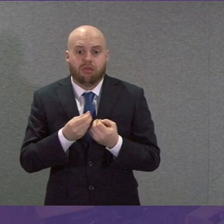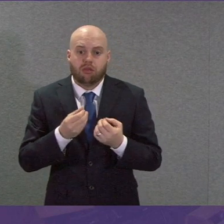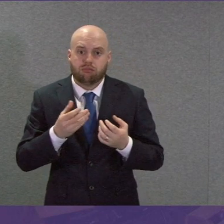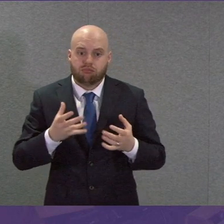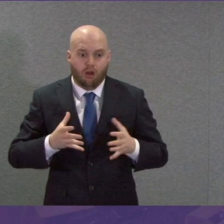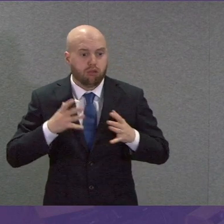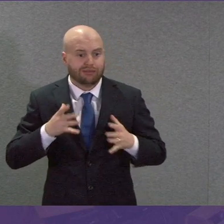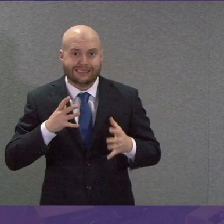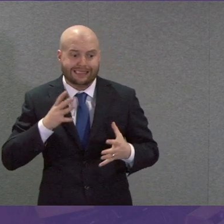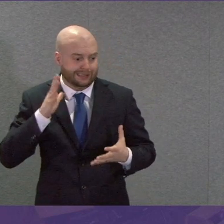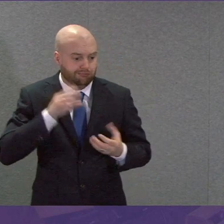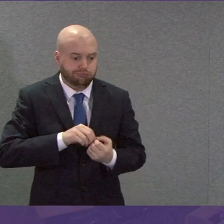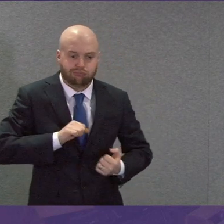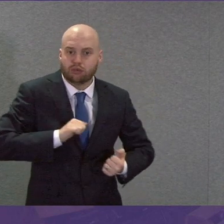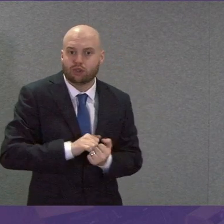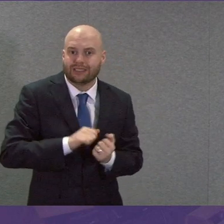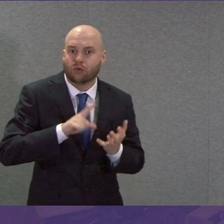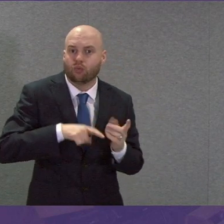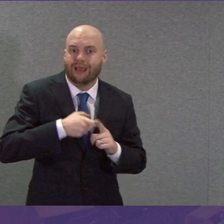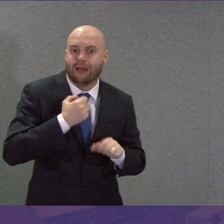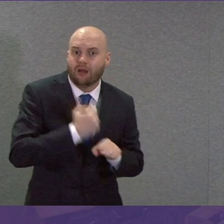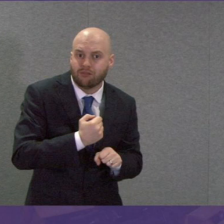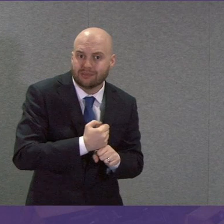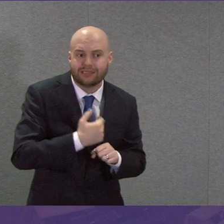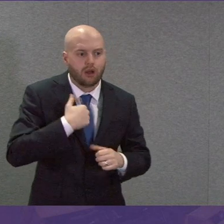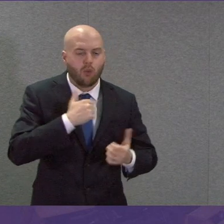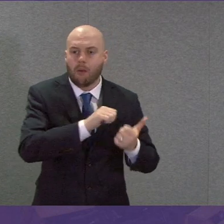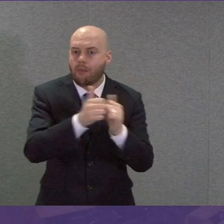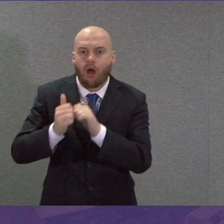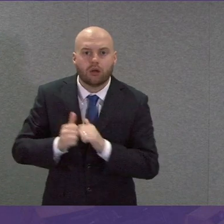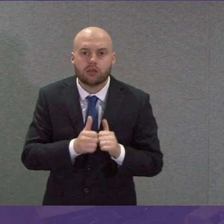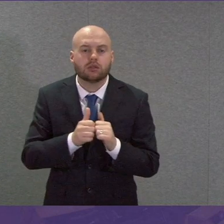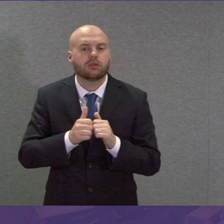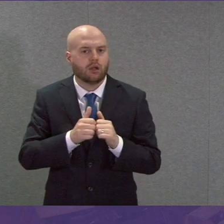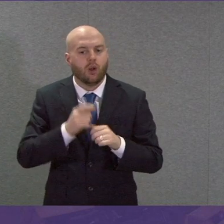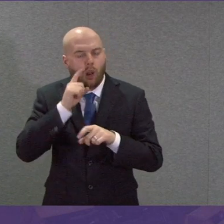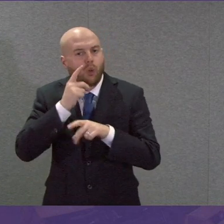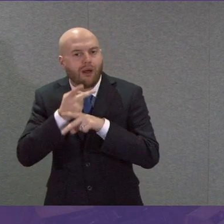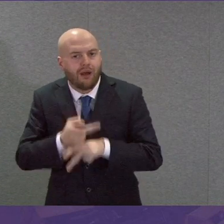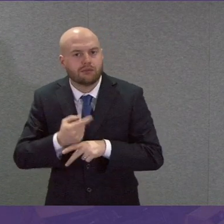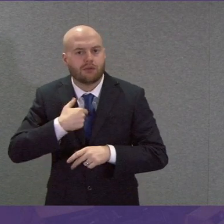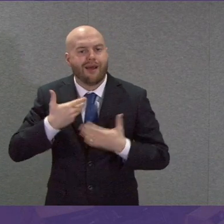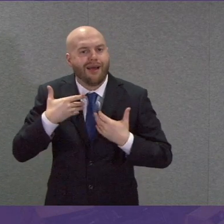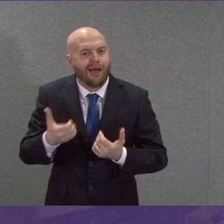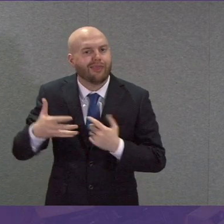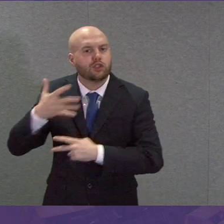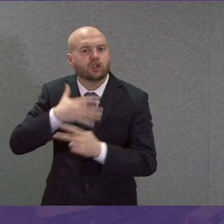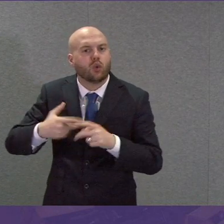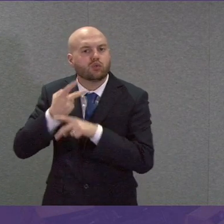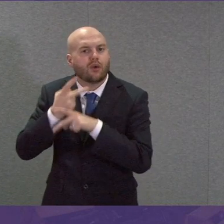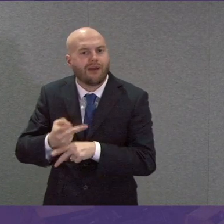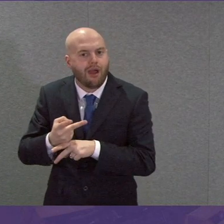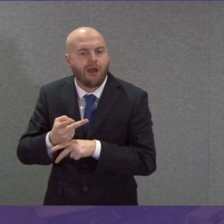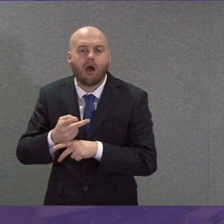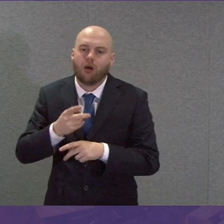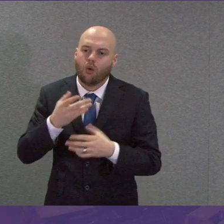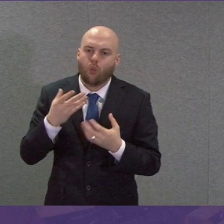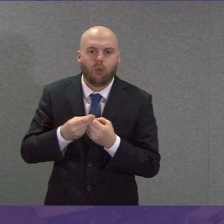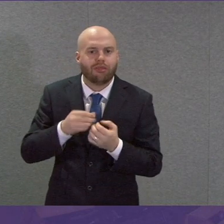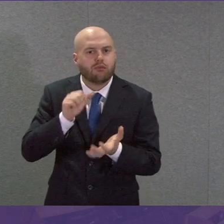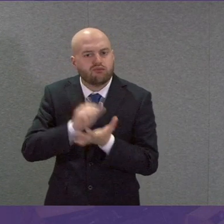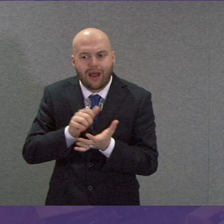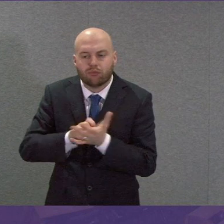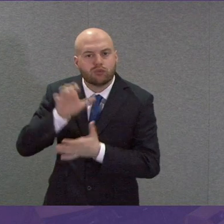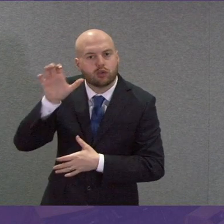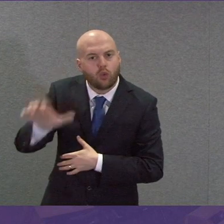Government and our partners, they will help in assuring our health and social care services remain effectively resourced, protect people, and assist